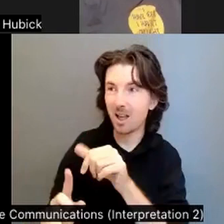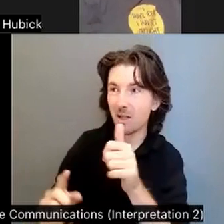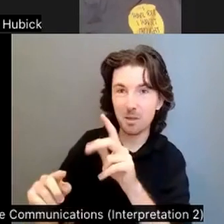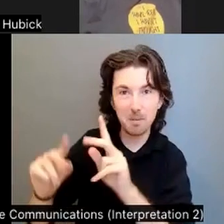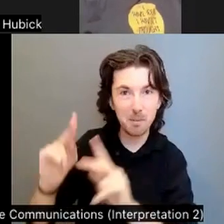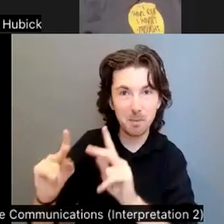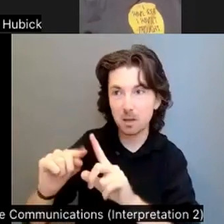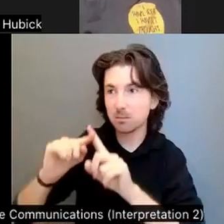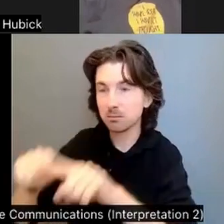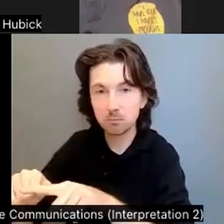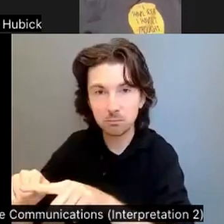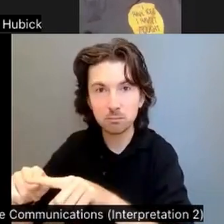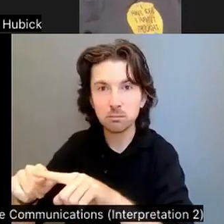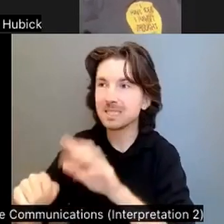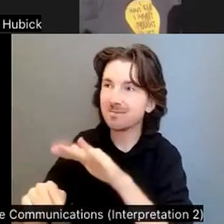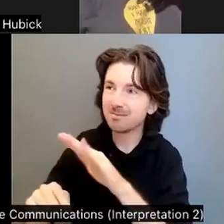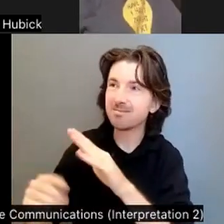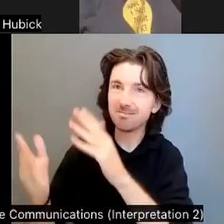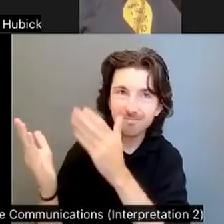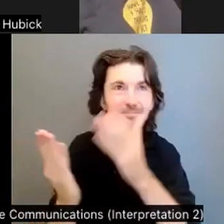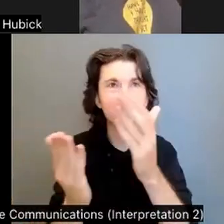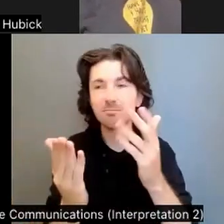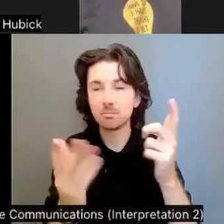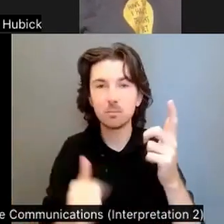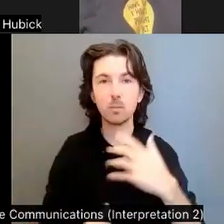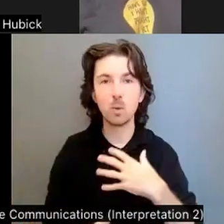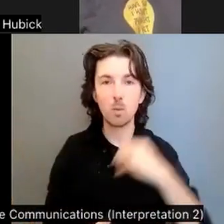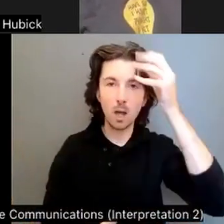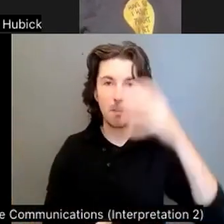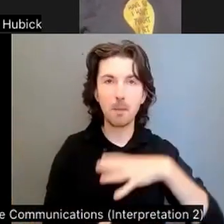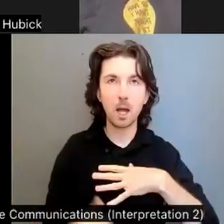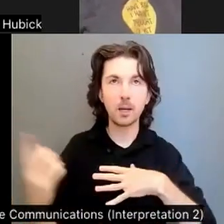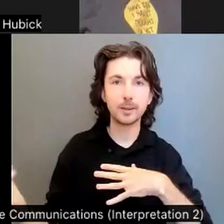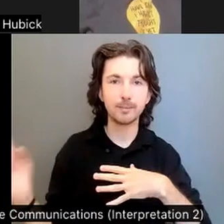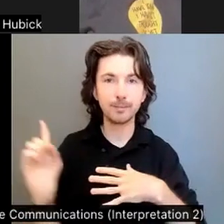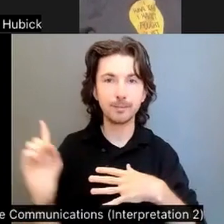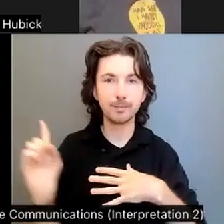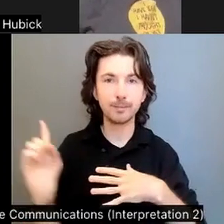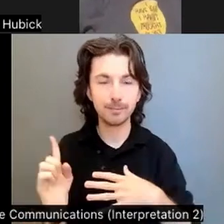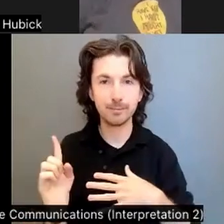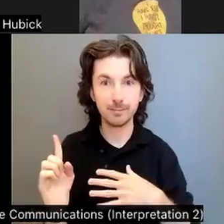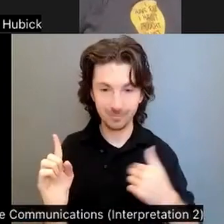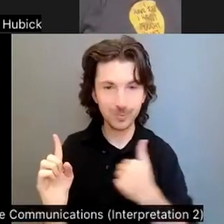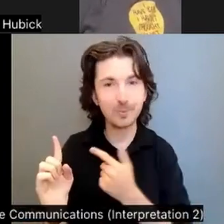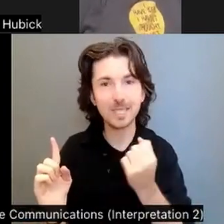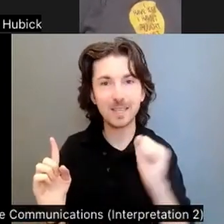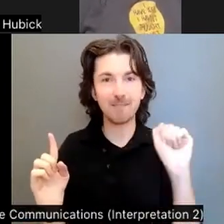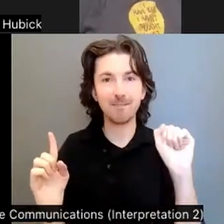say this, but it's the truth. When there's a white man who's accompanying you, it's when we are safer.